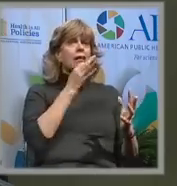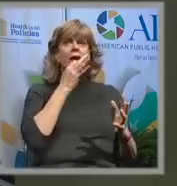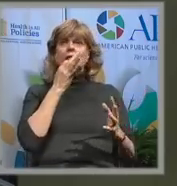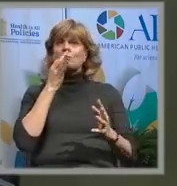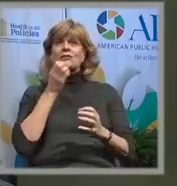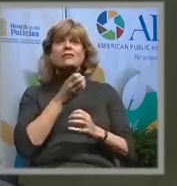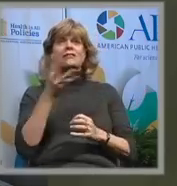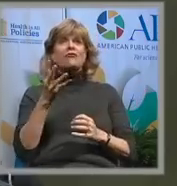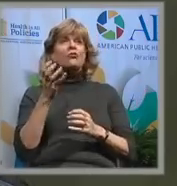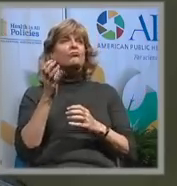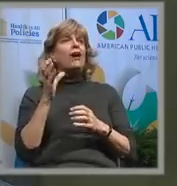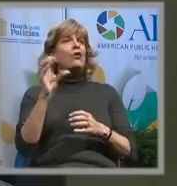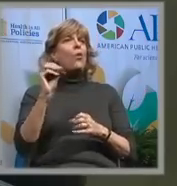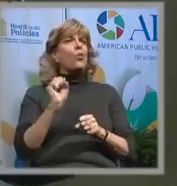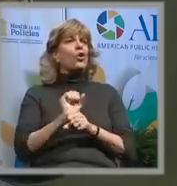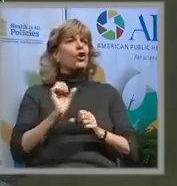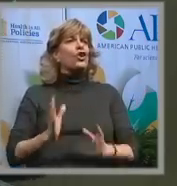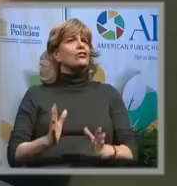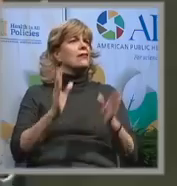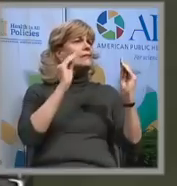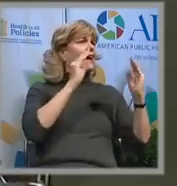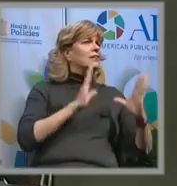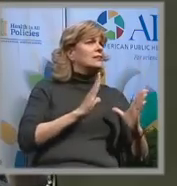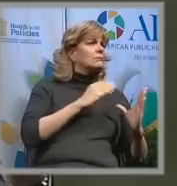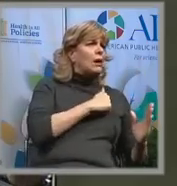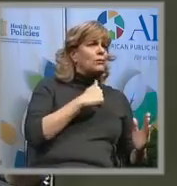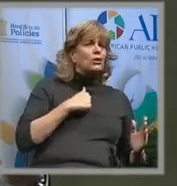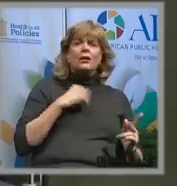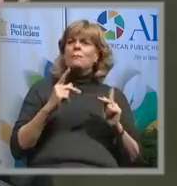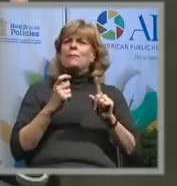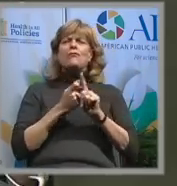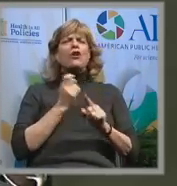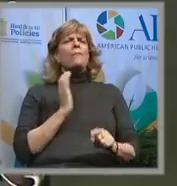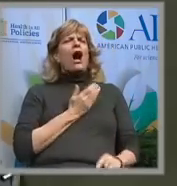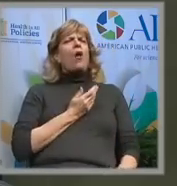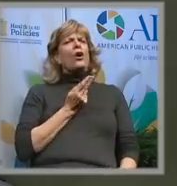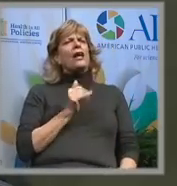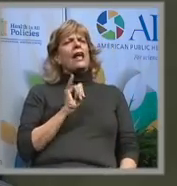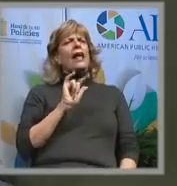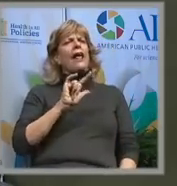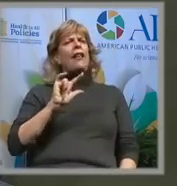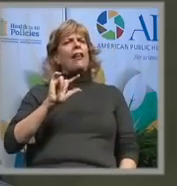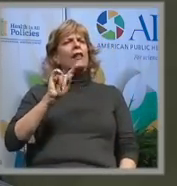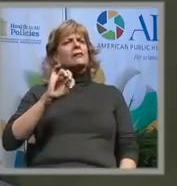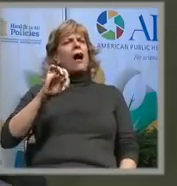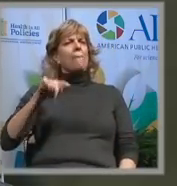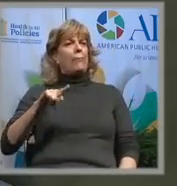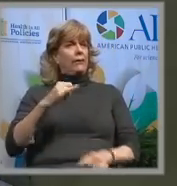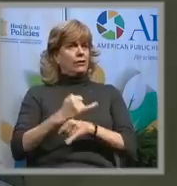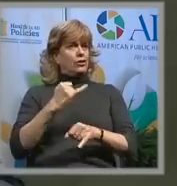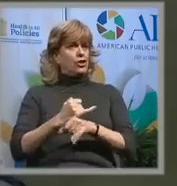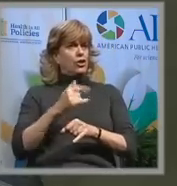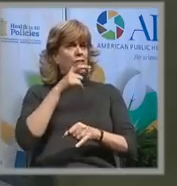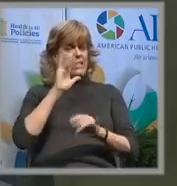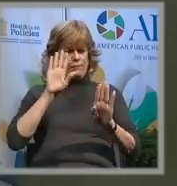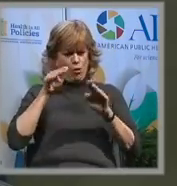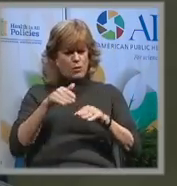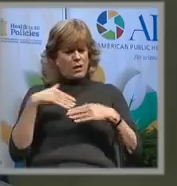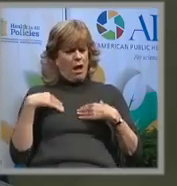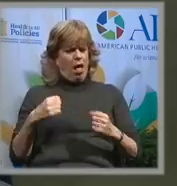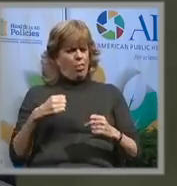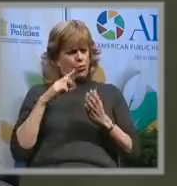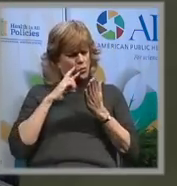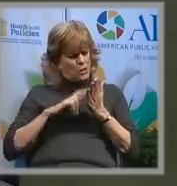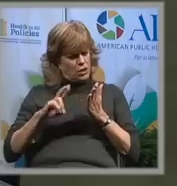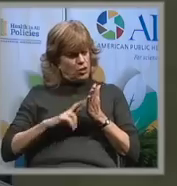my colleagues, faculty members and others, people from my Hilltop Institute at UMBC, which is focused on health research and